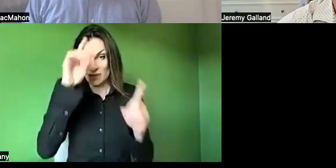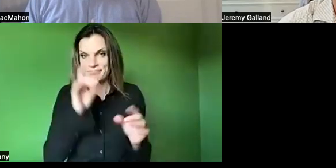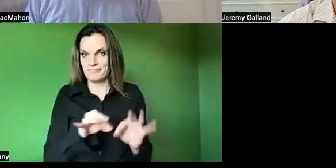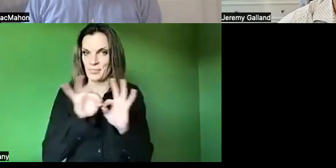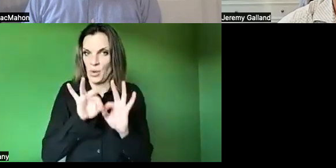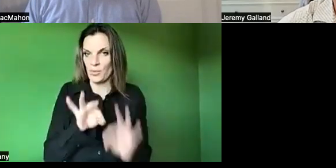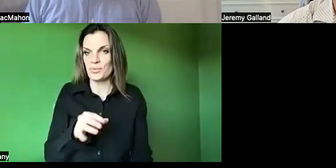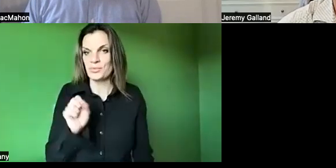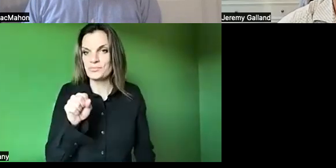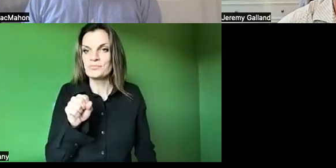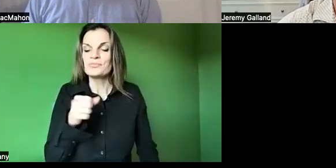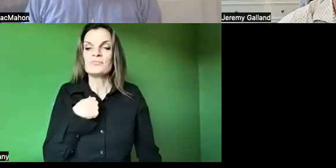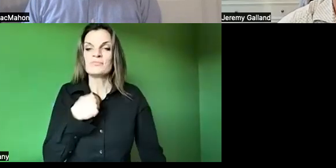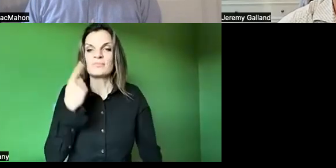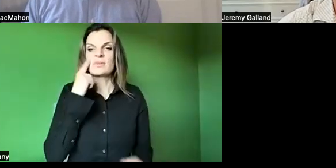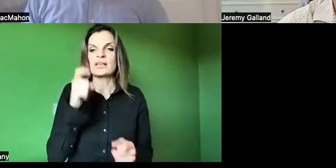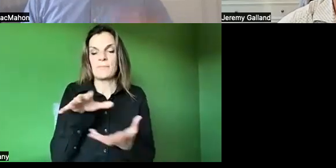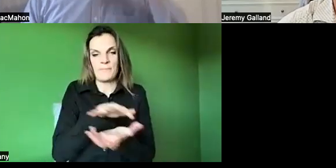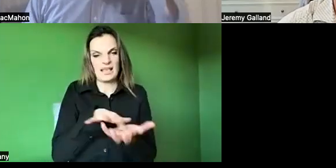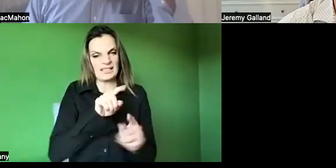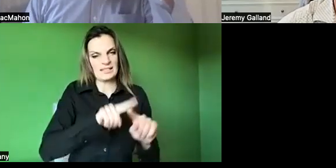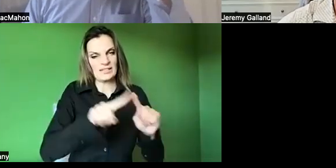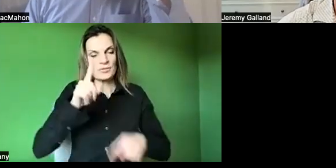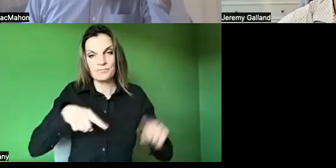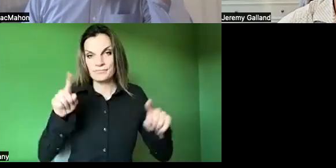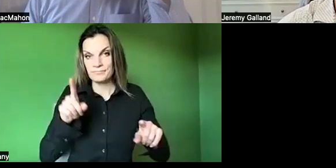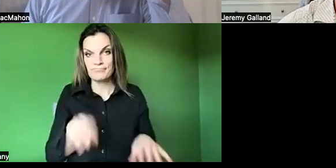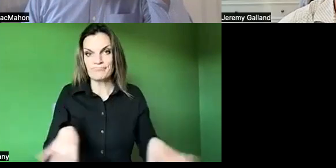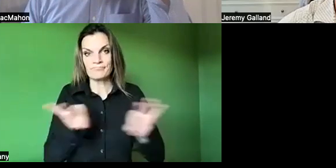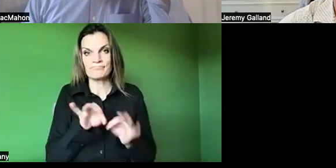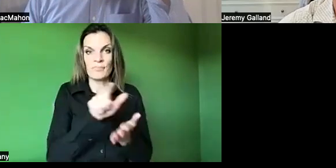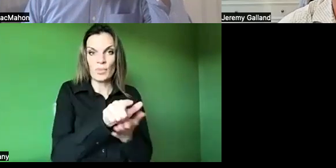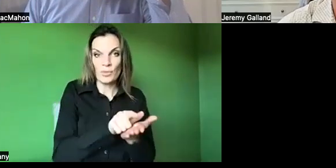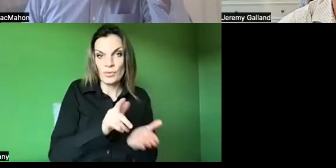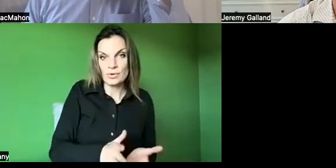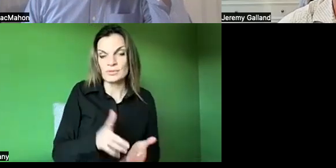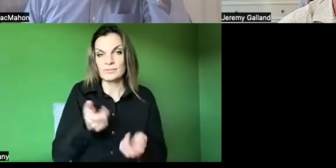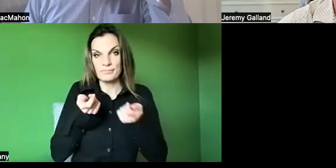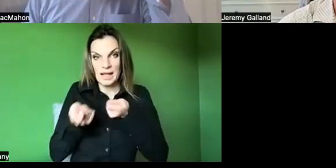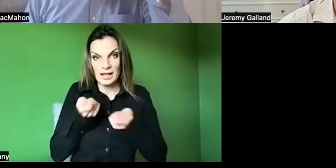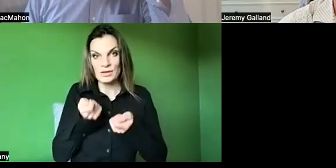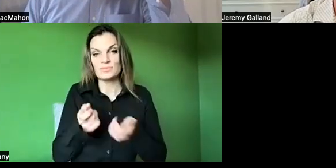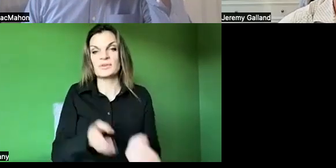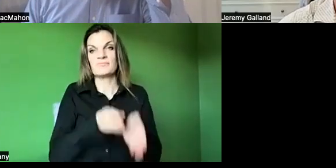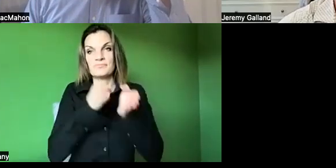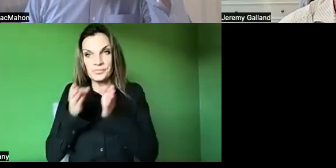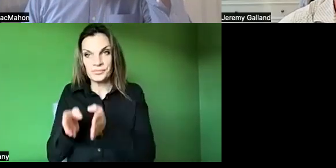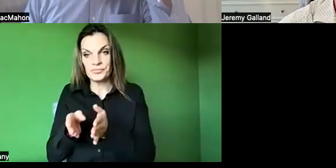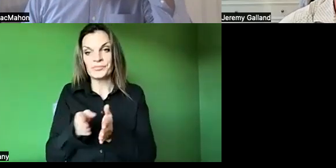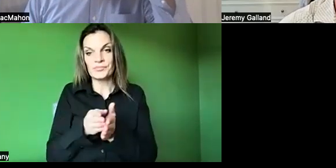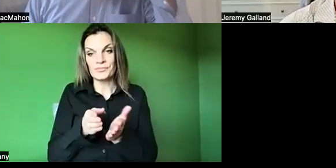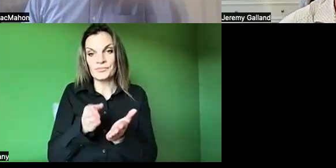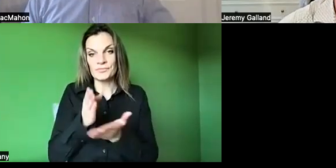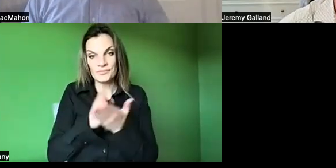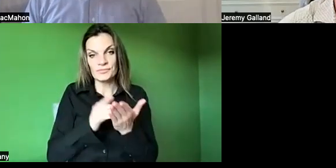I believe we need a mix of backgrounds. It needs to have some lawyers, some management executive consultants, some